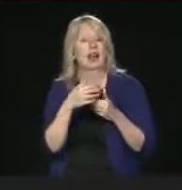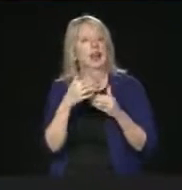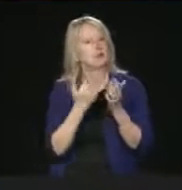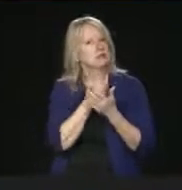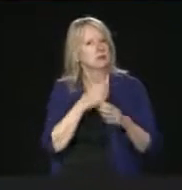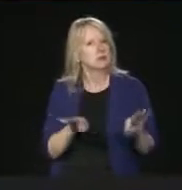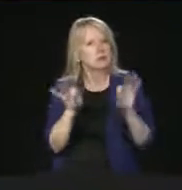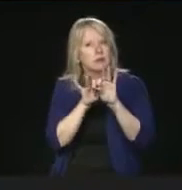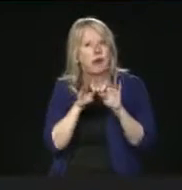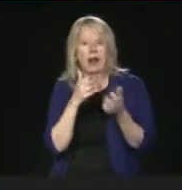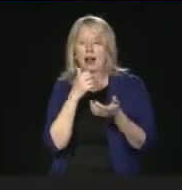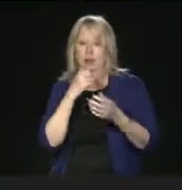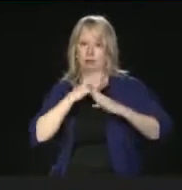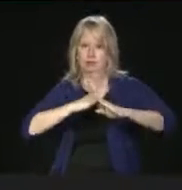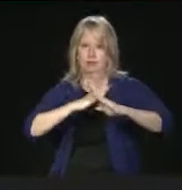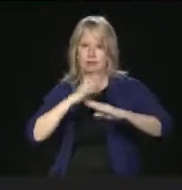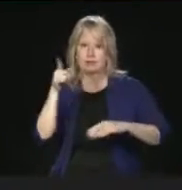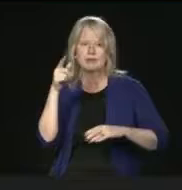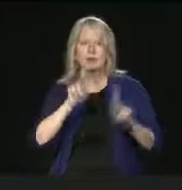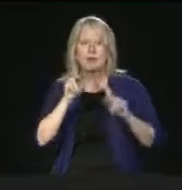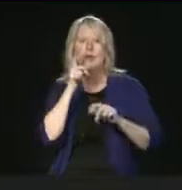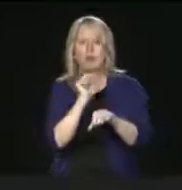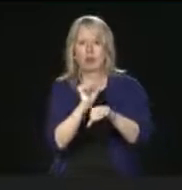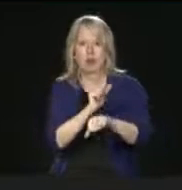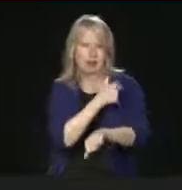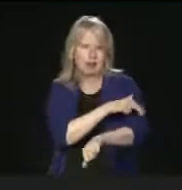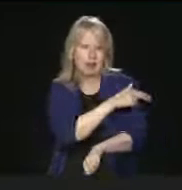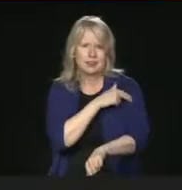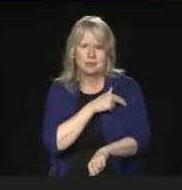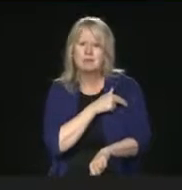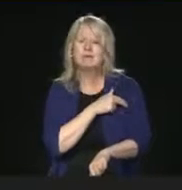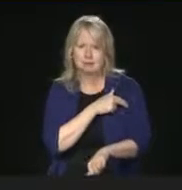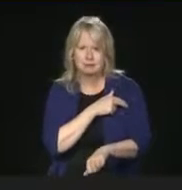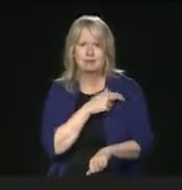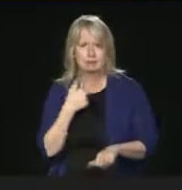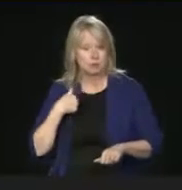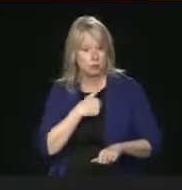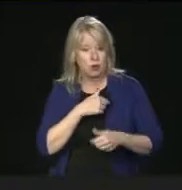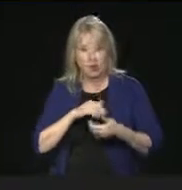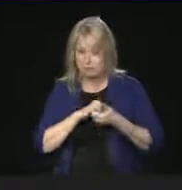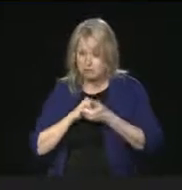something we need to do together. We are, of course, continuing to work very closely